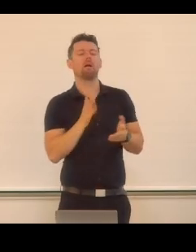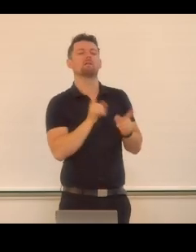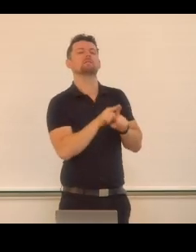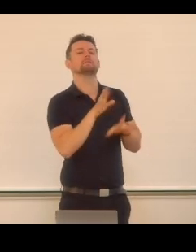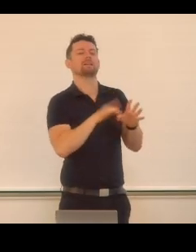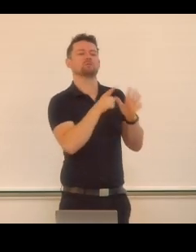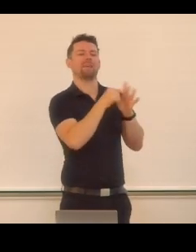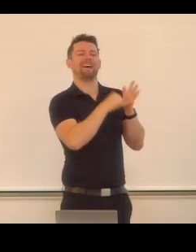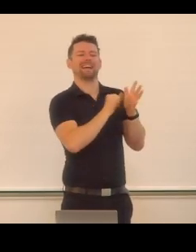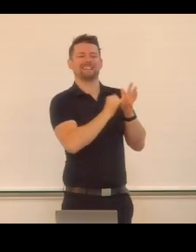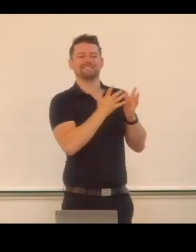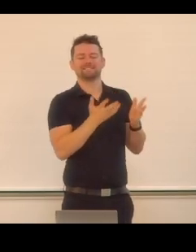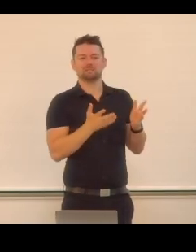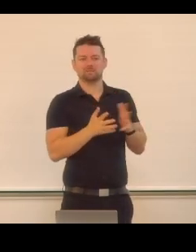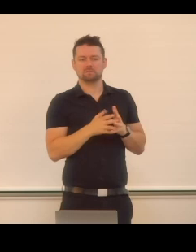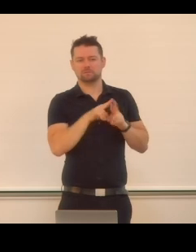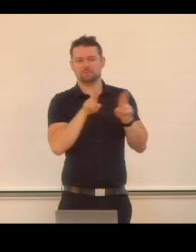they manage these missions.